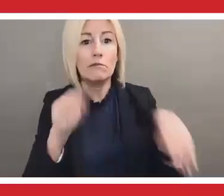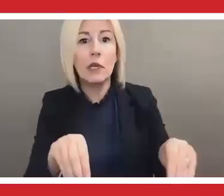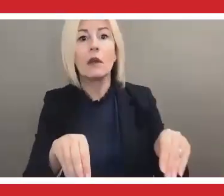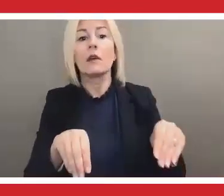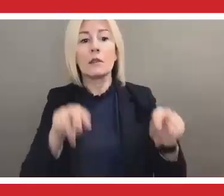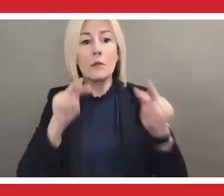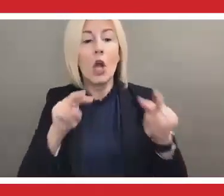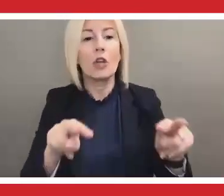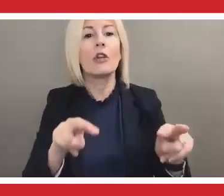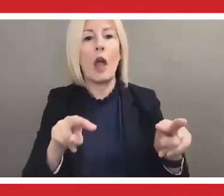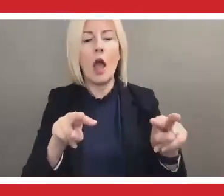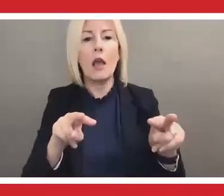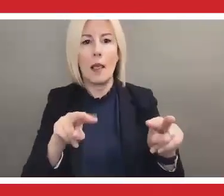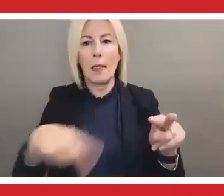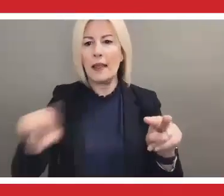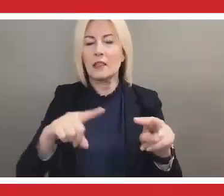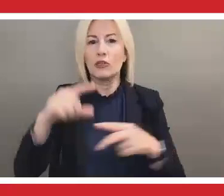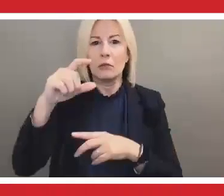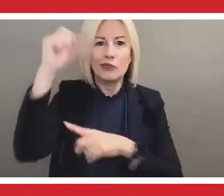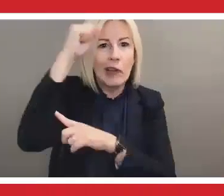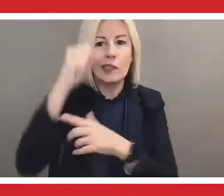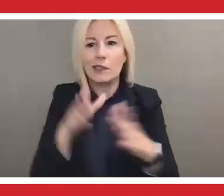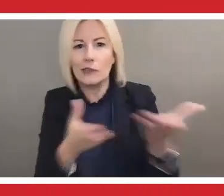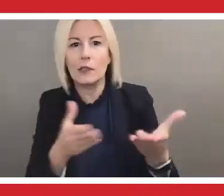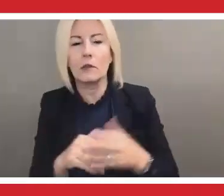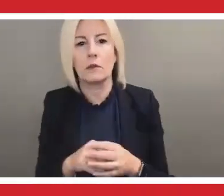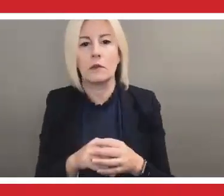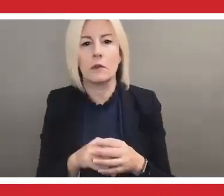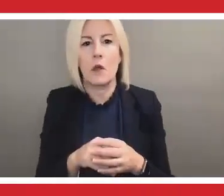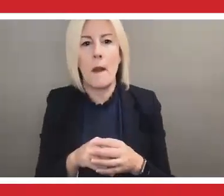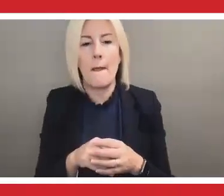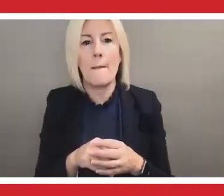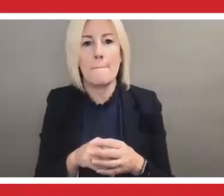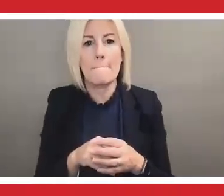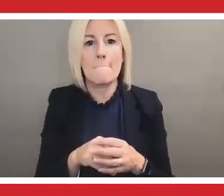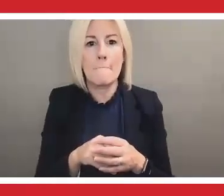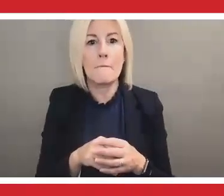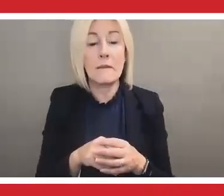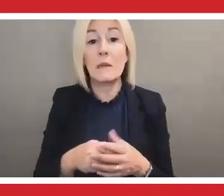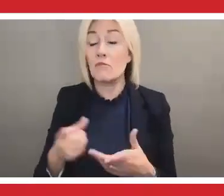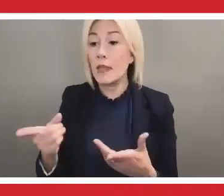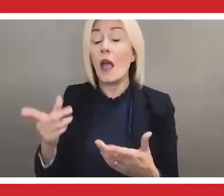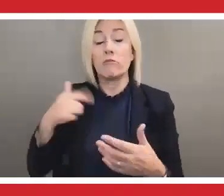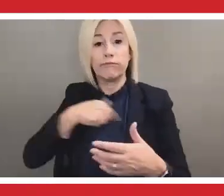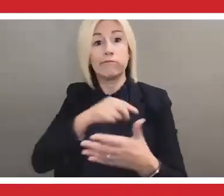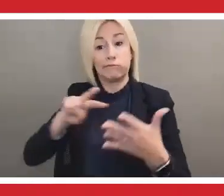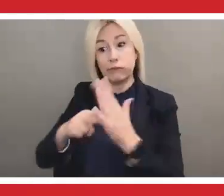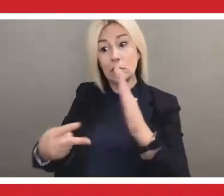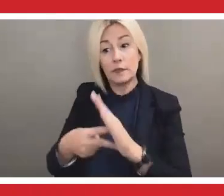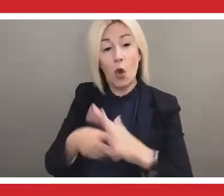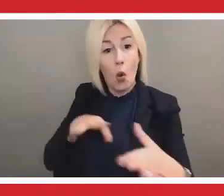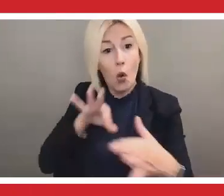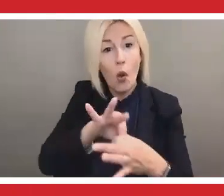development strategies and e-services. Affordable, universal, meaningful connectivity is the key to